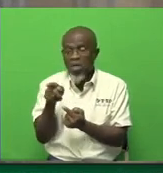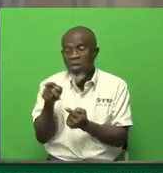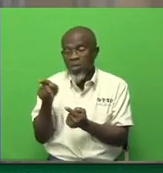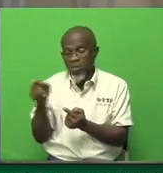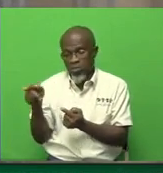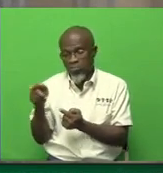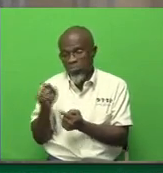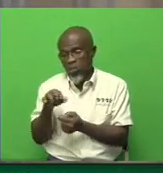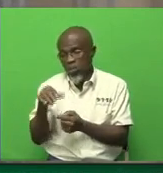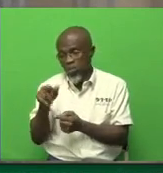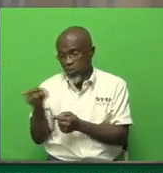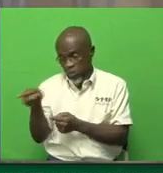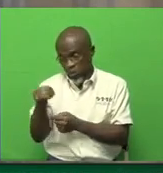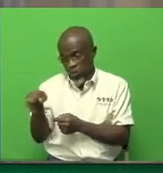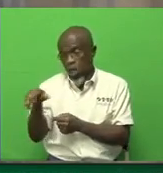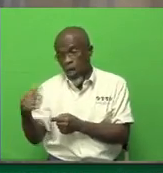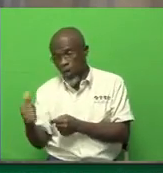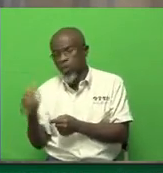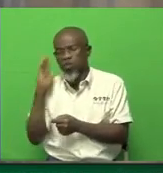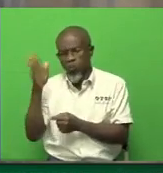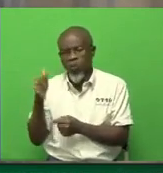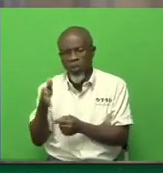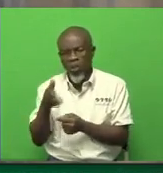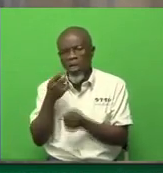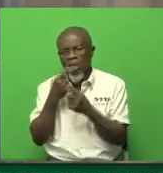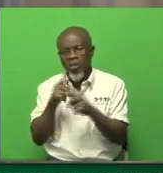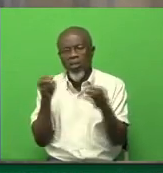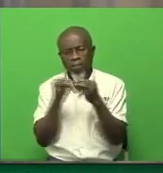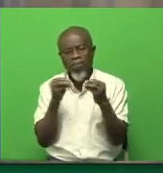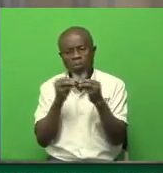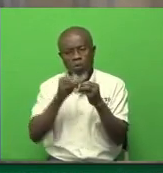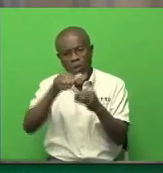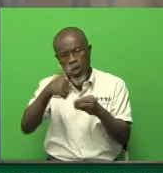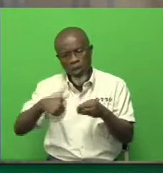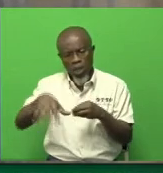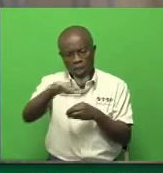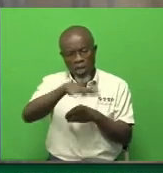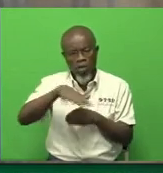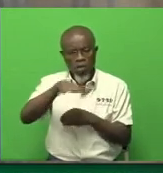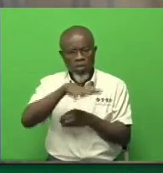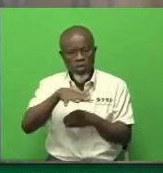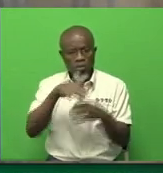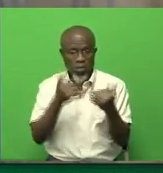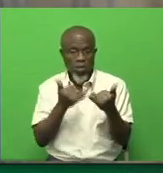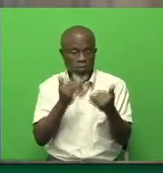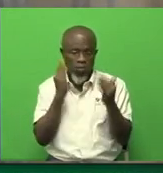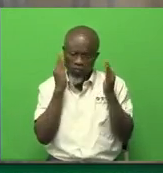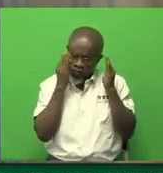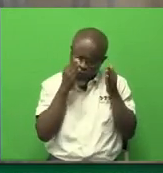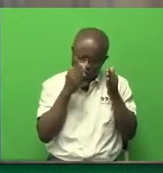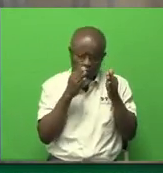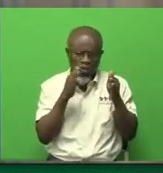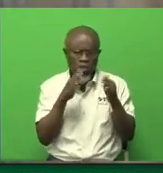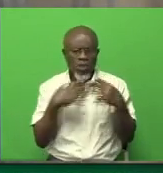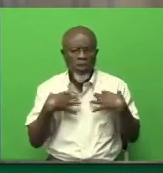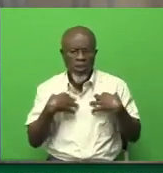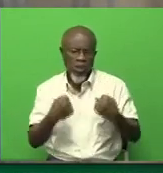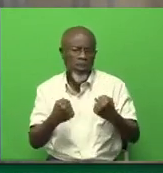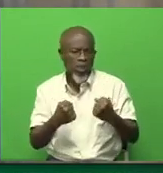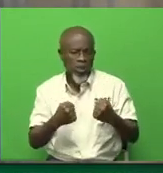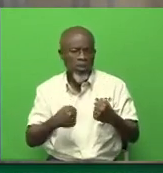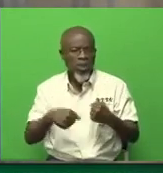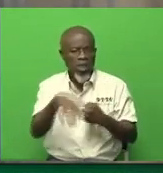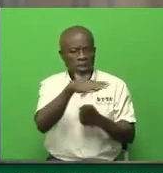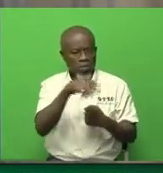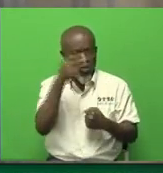follow up on other sectors um the one I would like to turn to know is the health sector because that is one of the